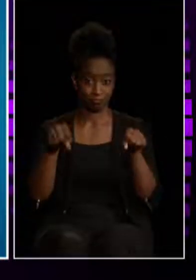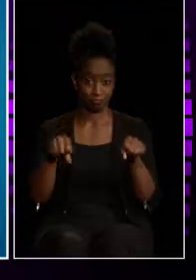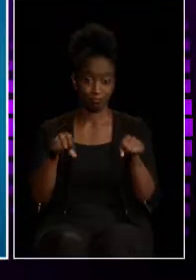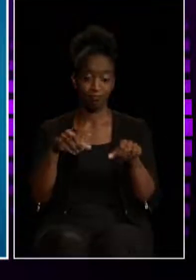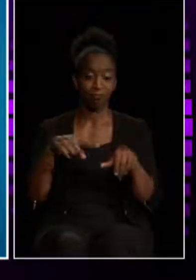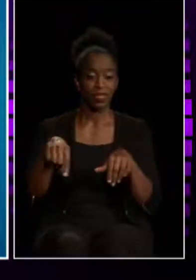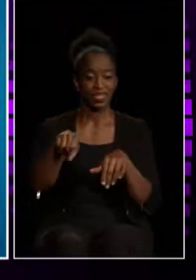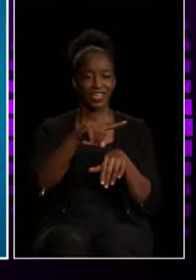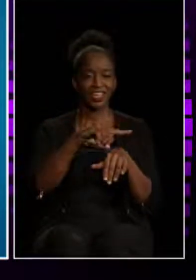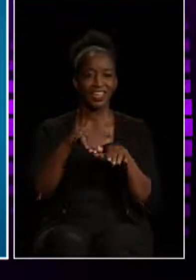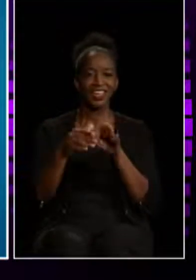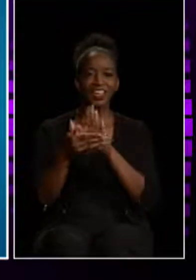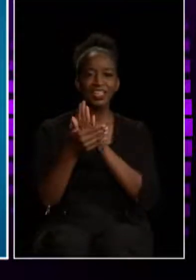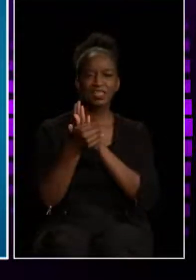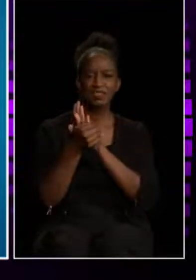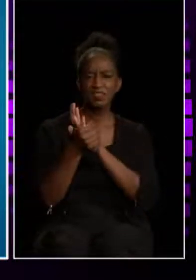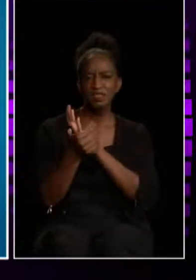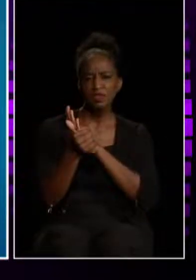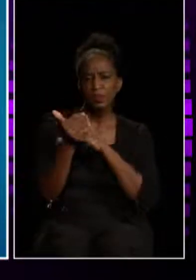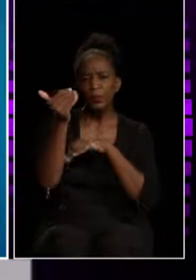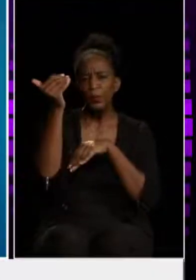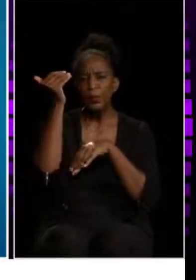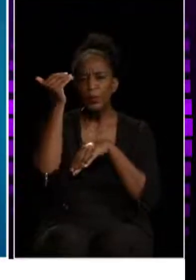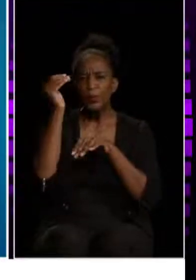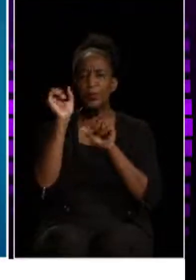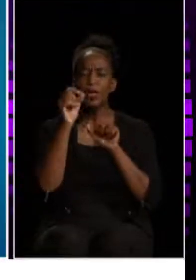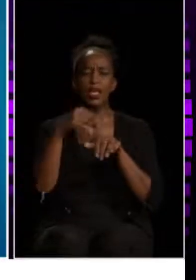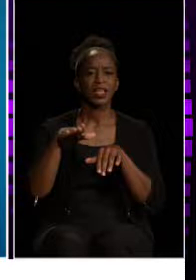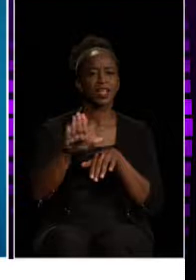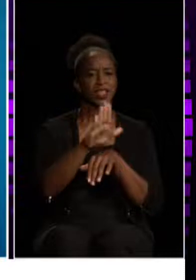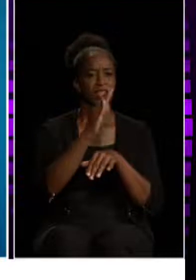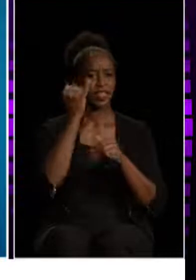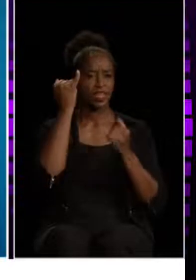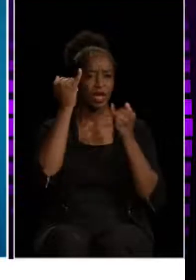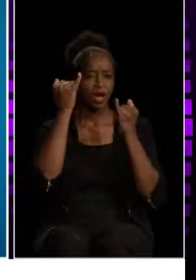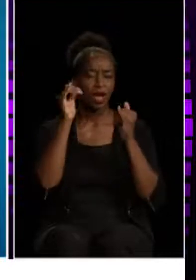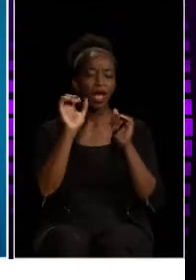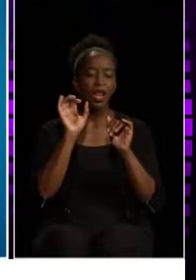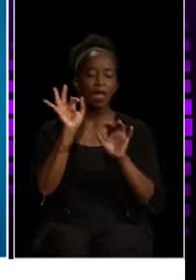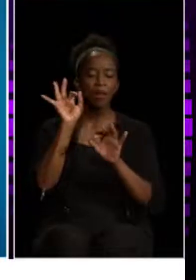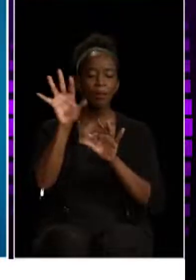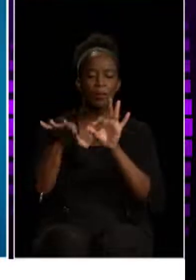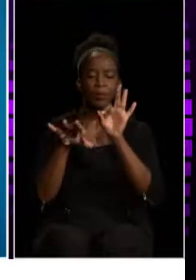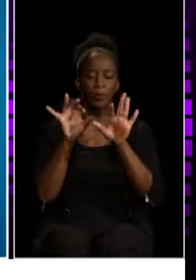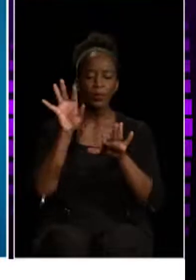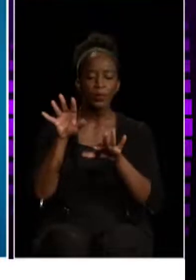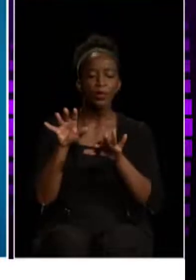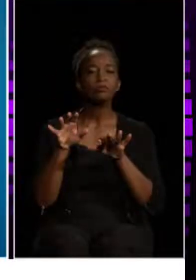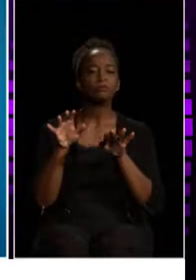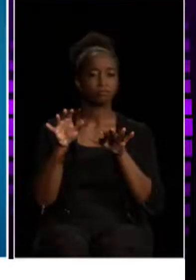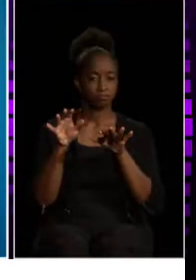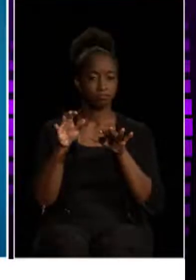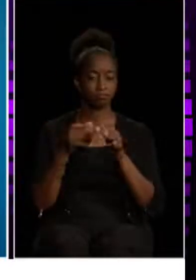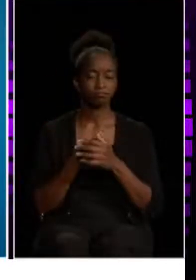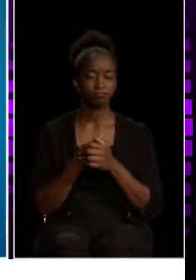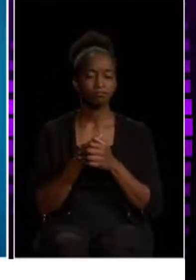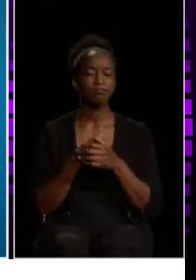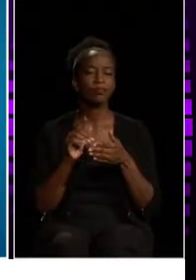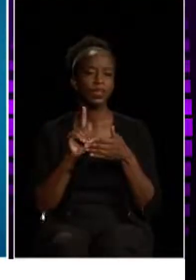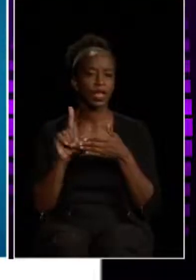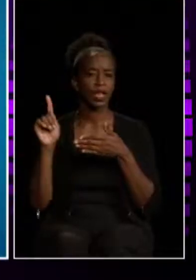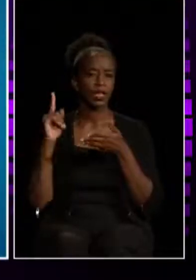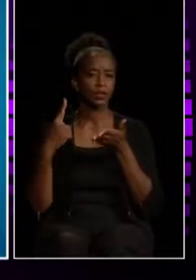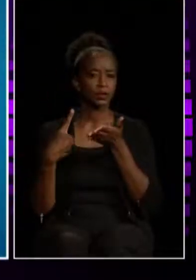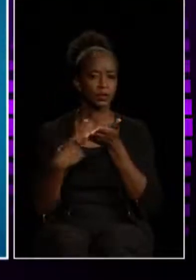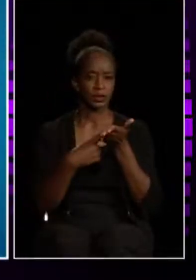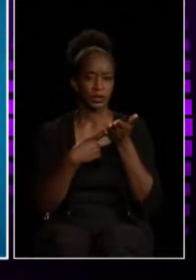2 cents to help pan out things. So on last week's show, we spoke about COVID-19 and education. We